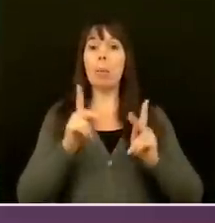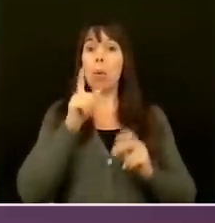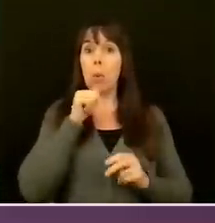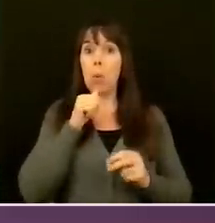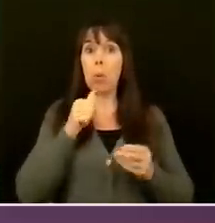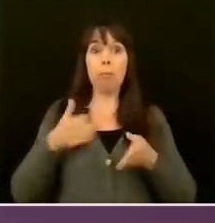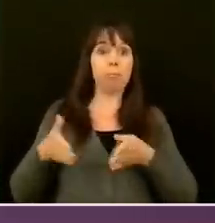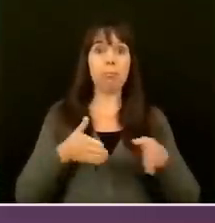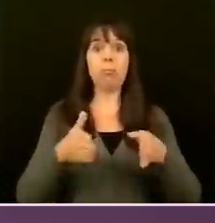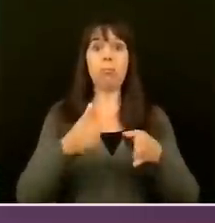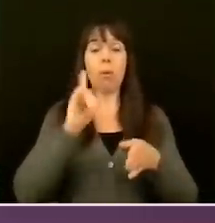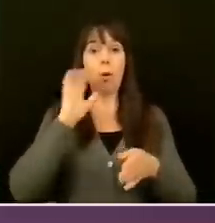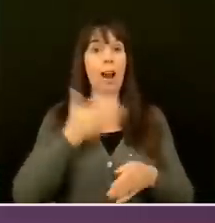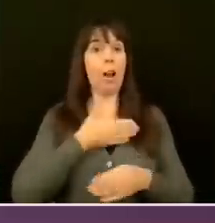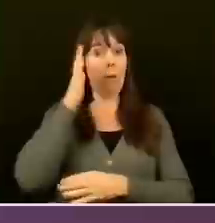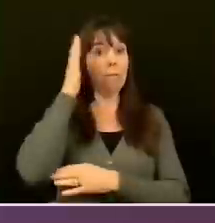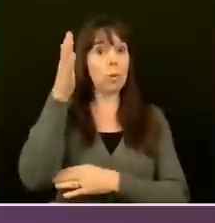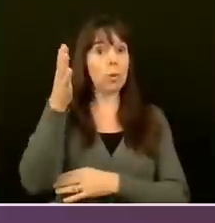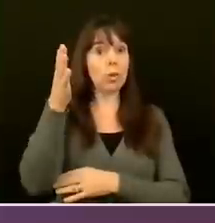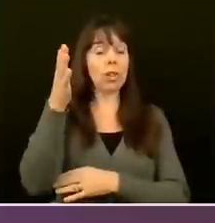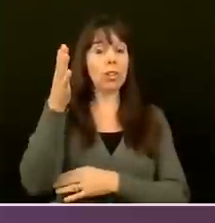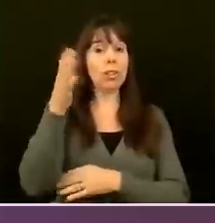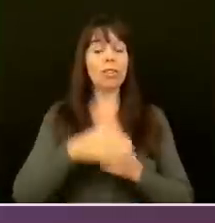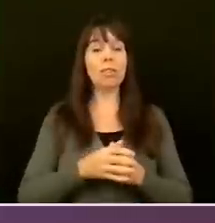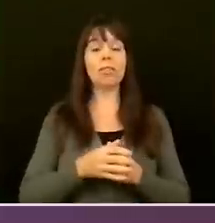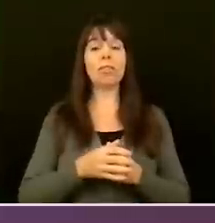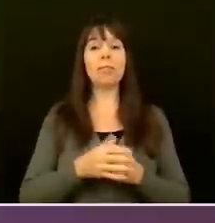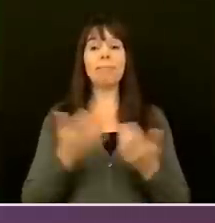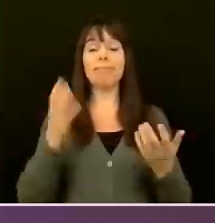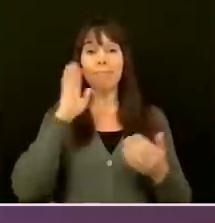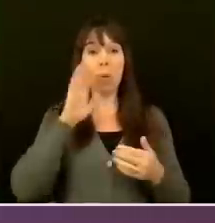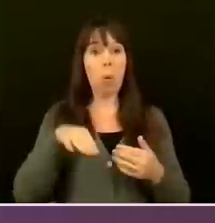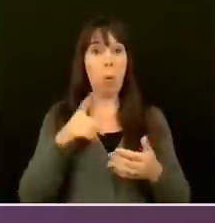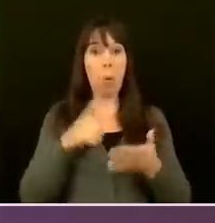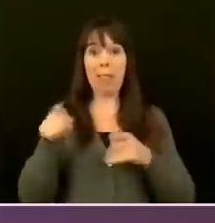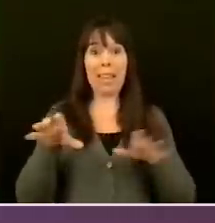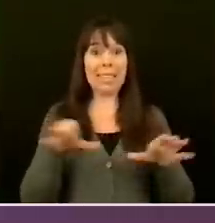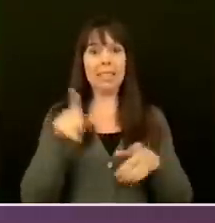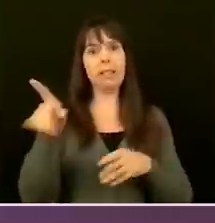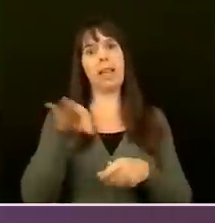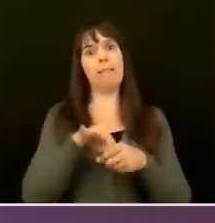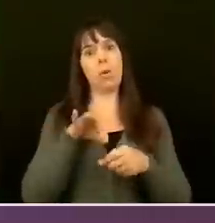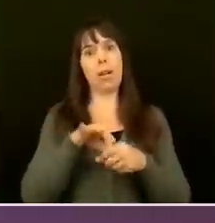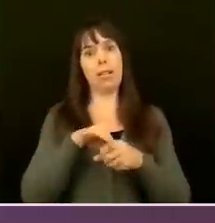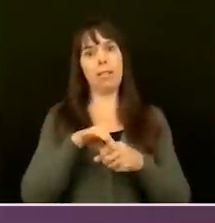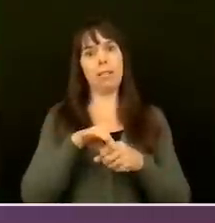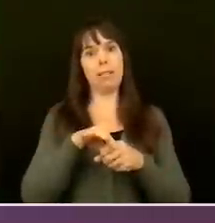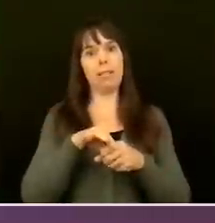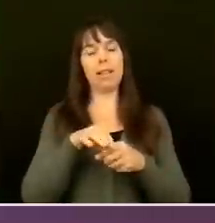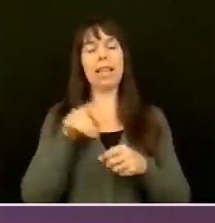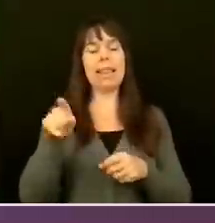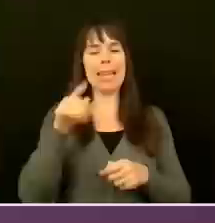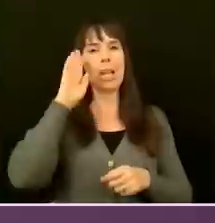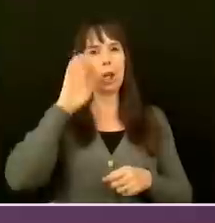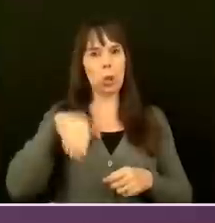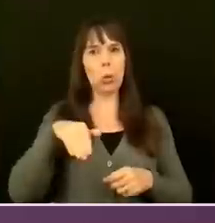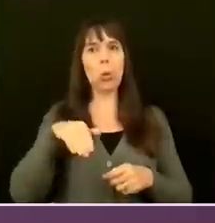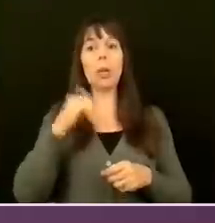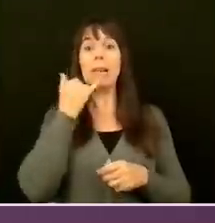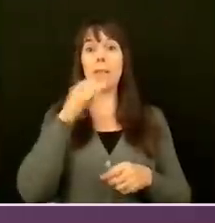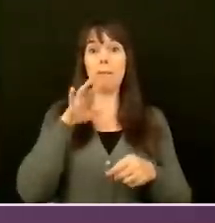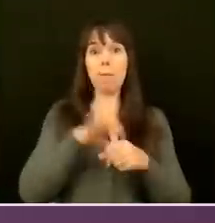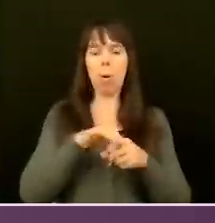way for our future. And you know what they did? They voted. Because they know that voting was